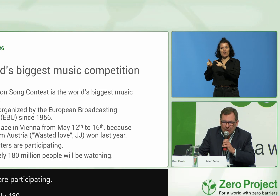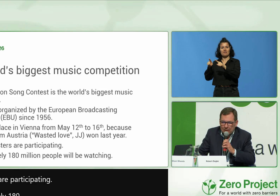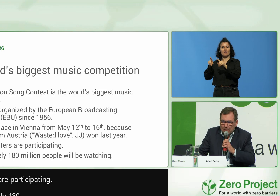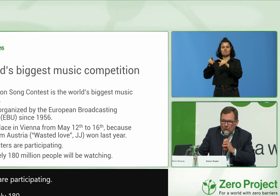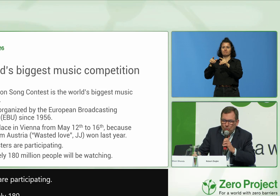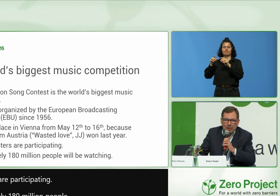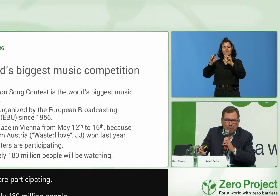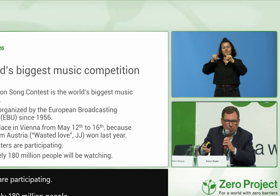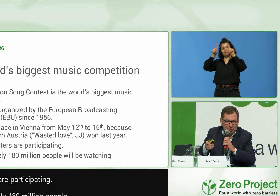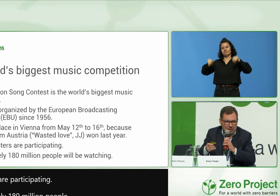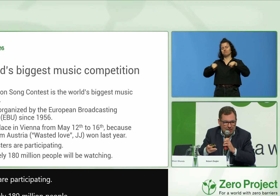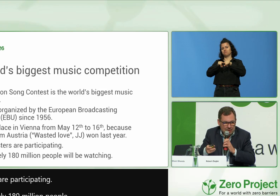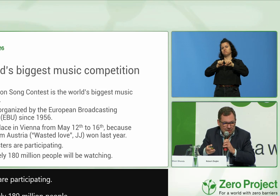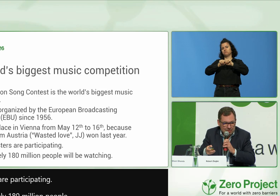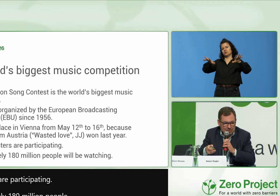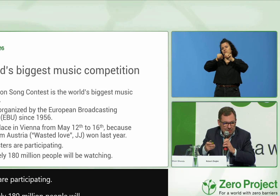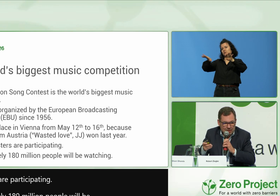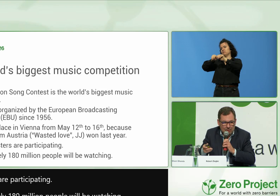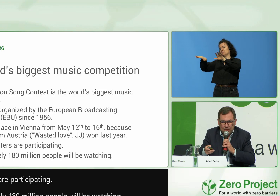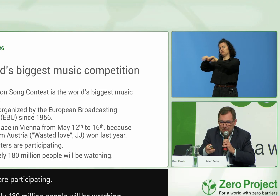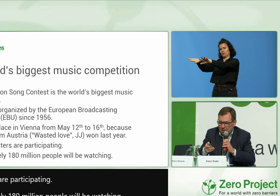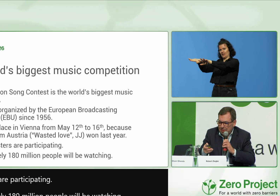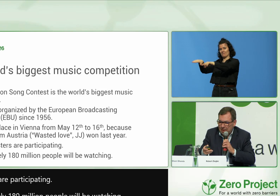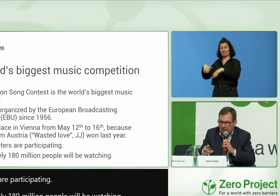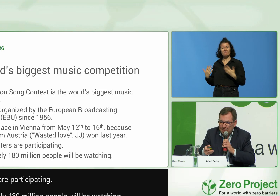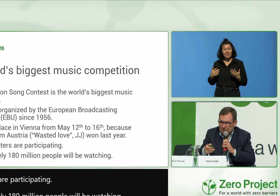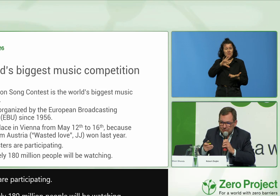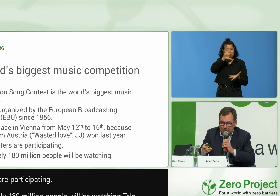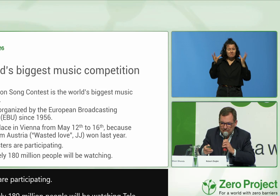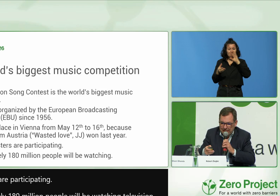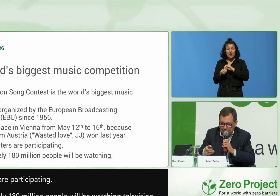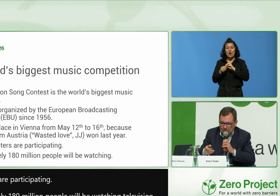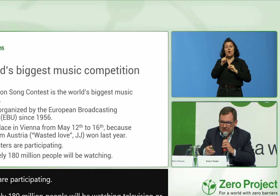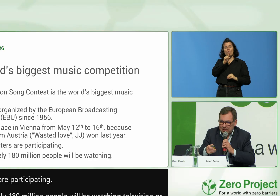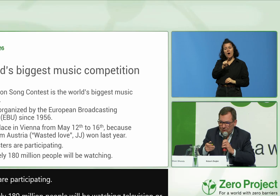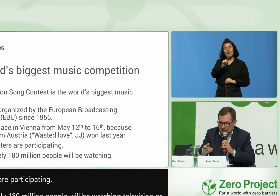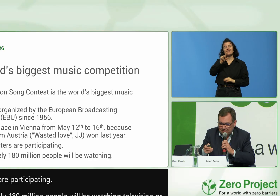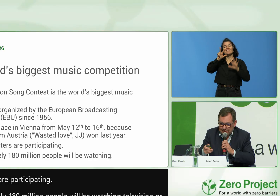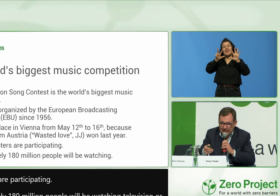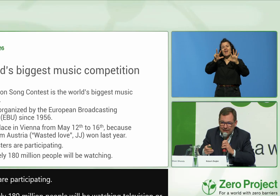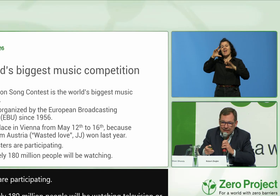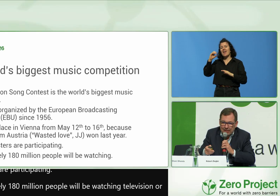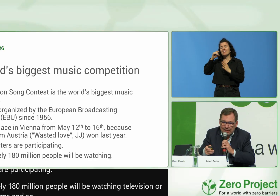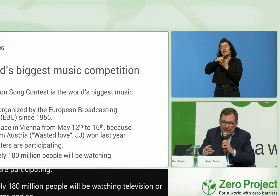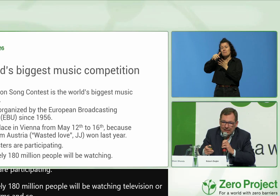people will be watching on television or streaming platforms and so on.